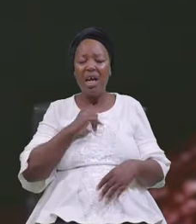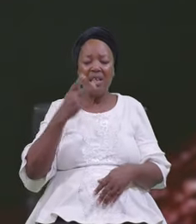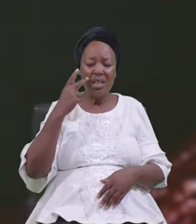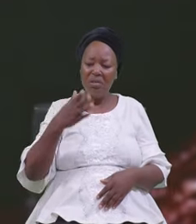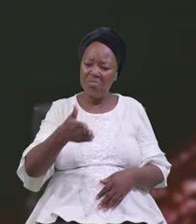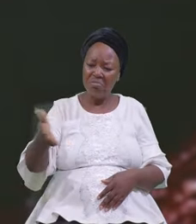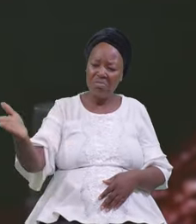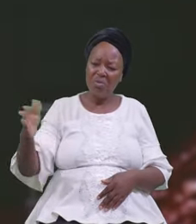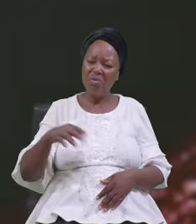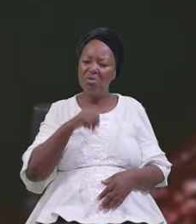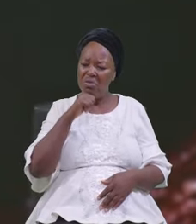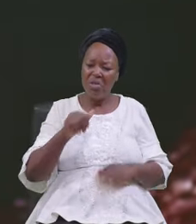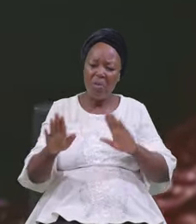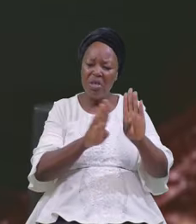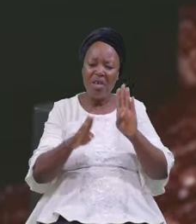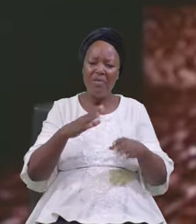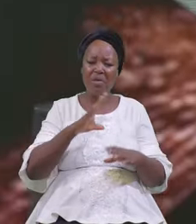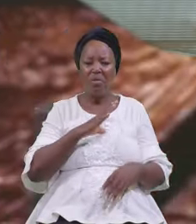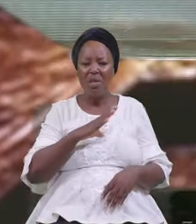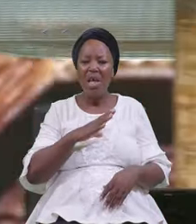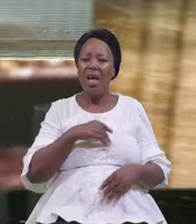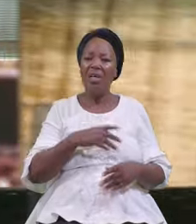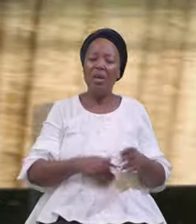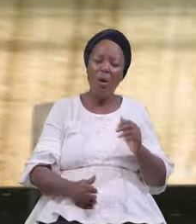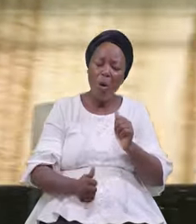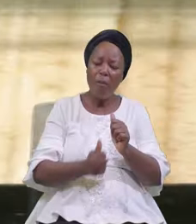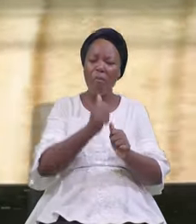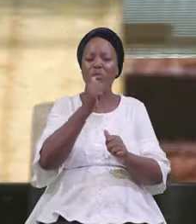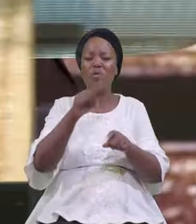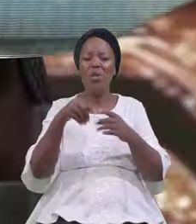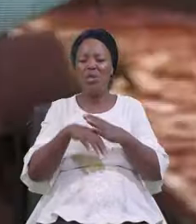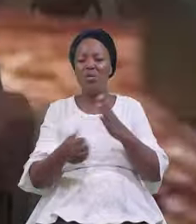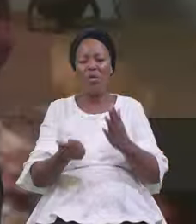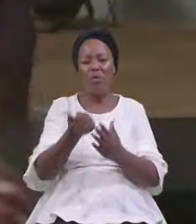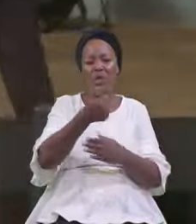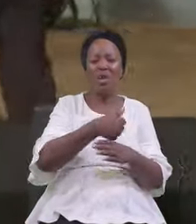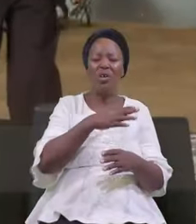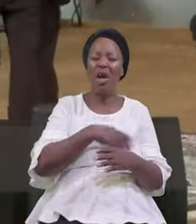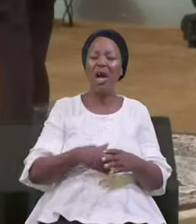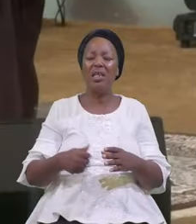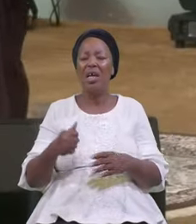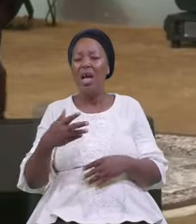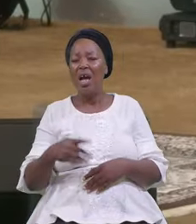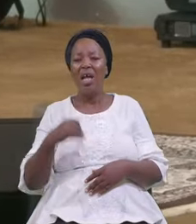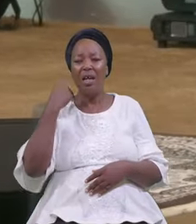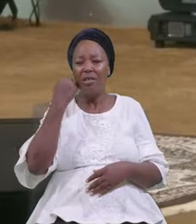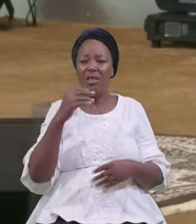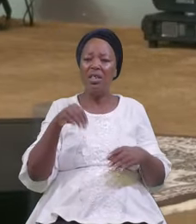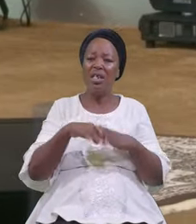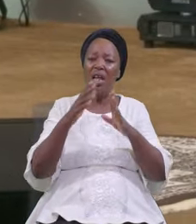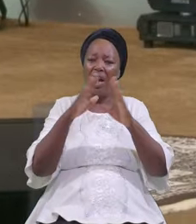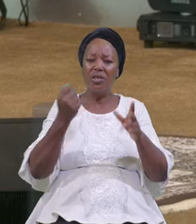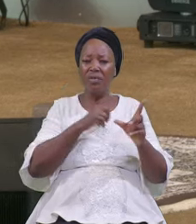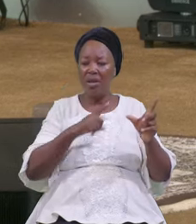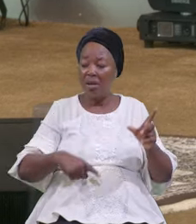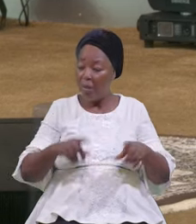there misbehaving, they're almost committing fornication, adultery in the very house of God. But I'm